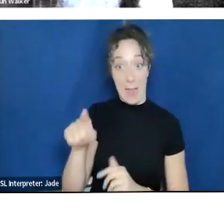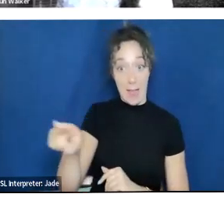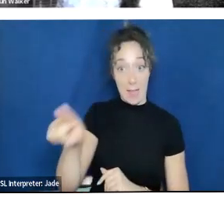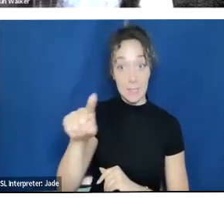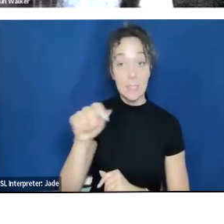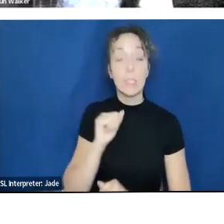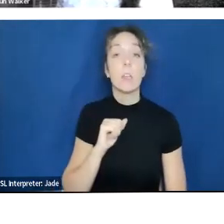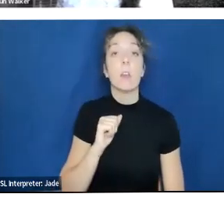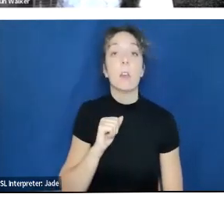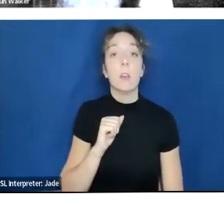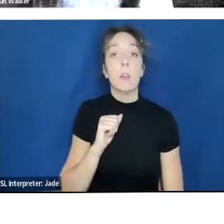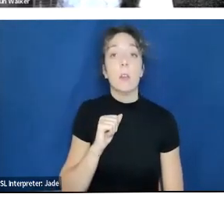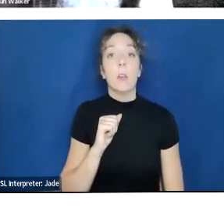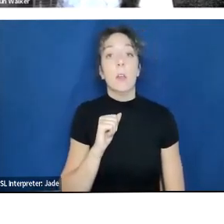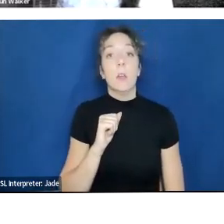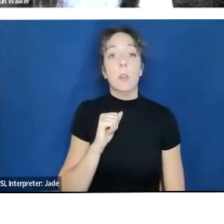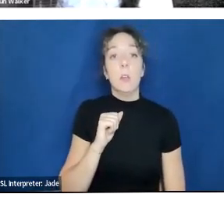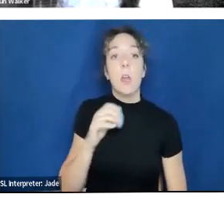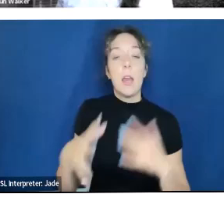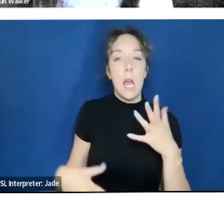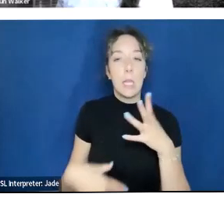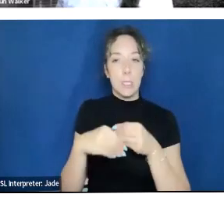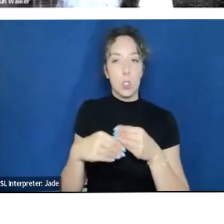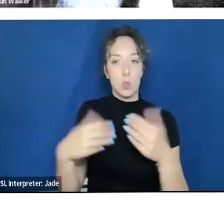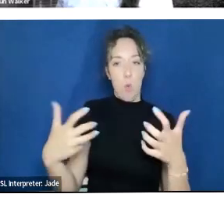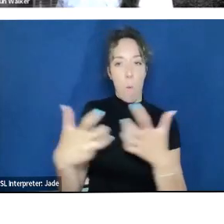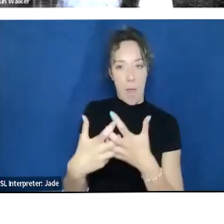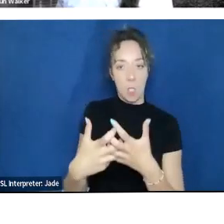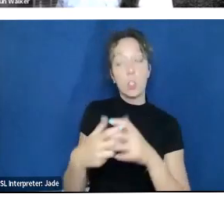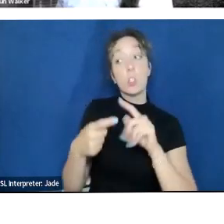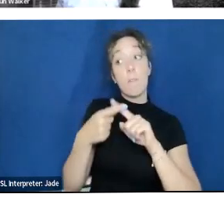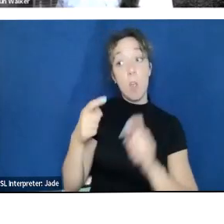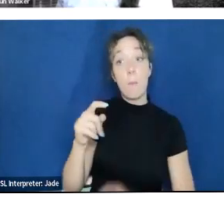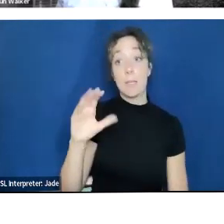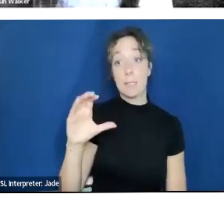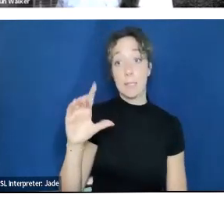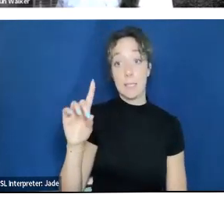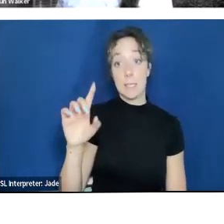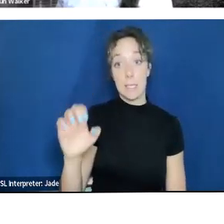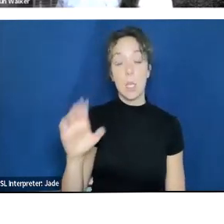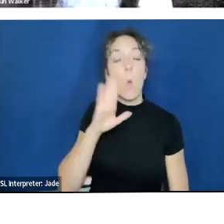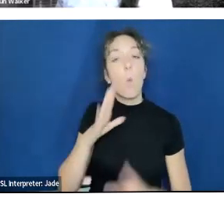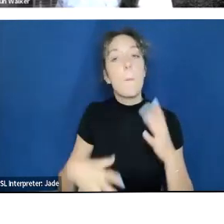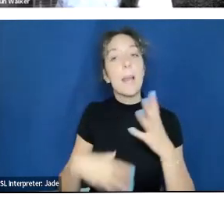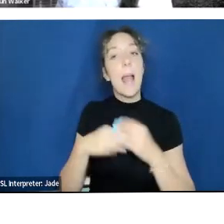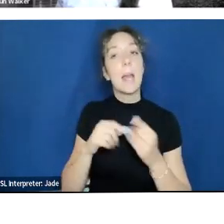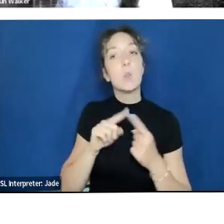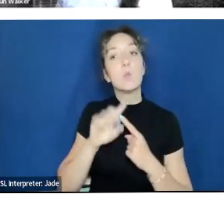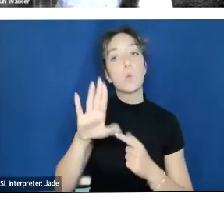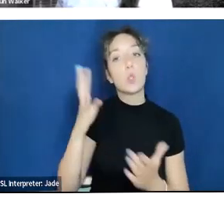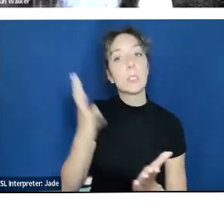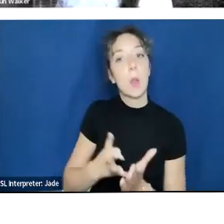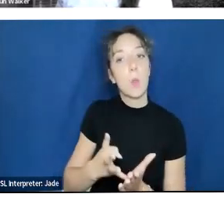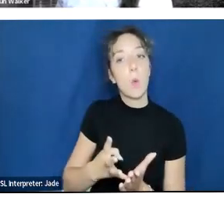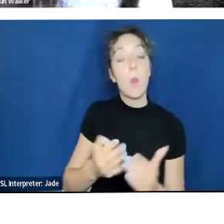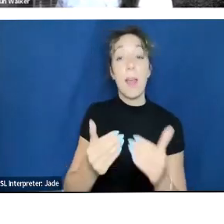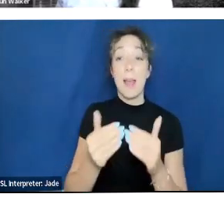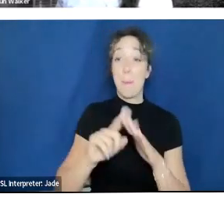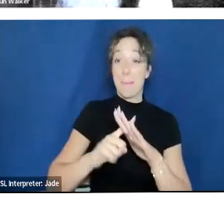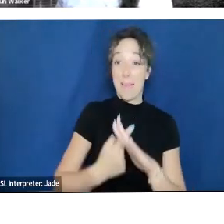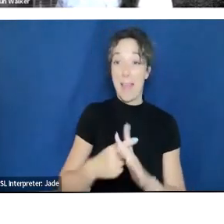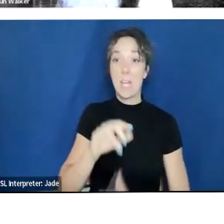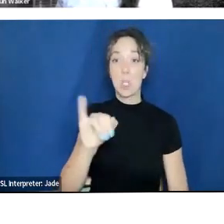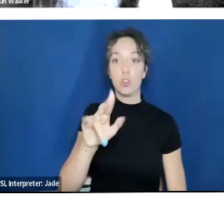is additional matches from the CDE will be added to your download beginning